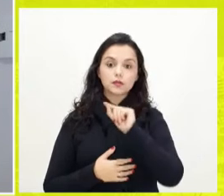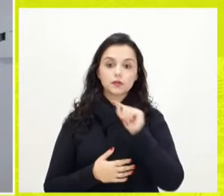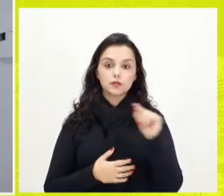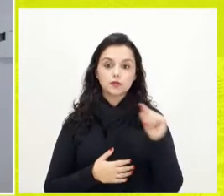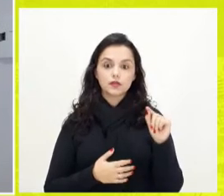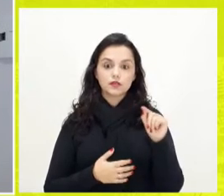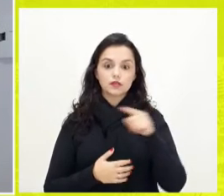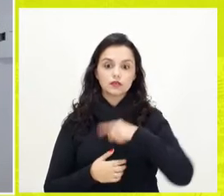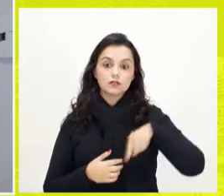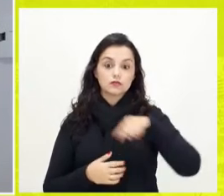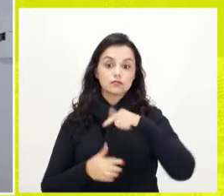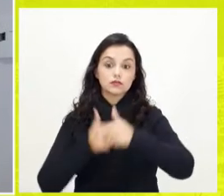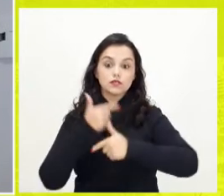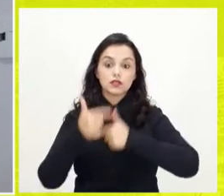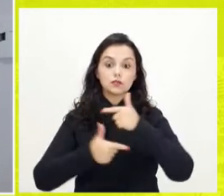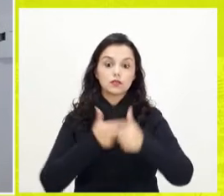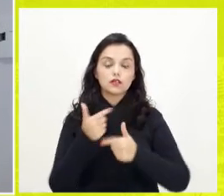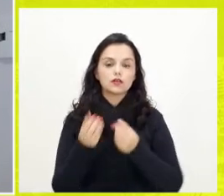time